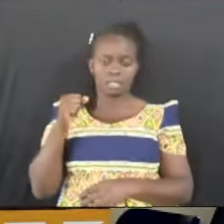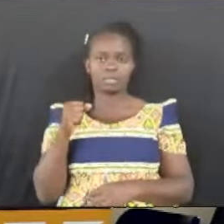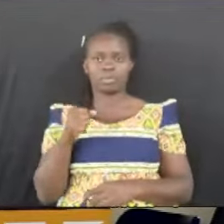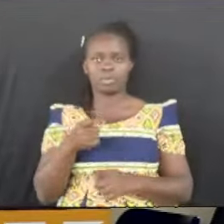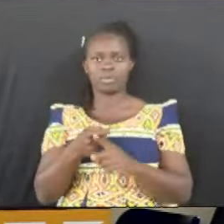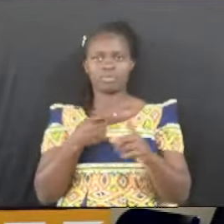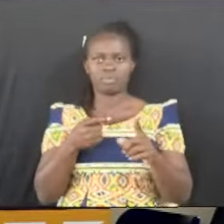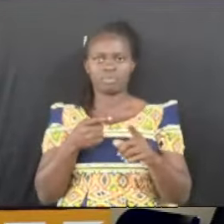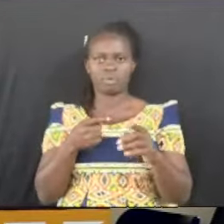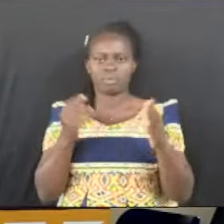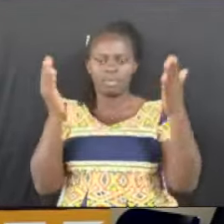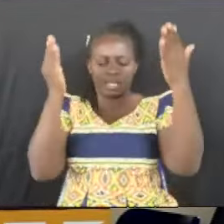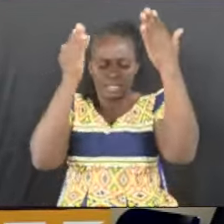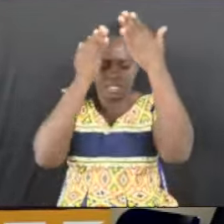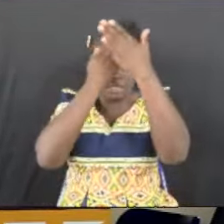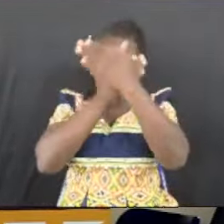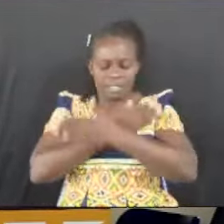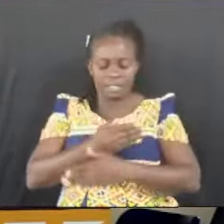so that I may proclaim